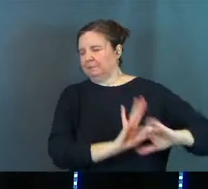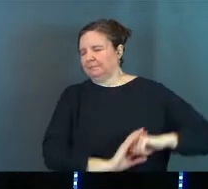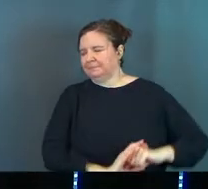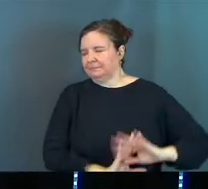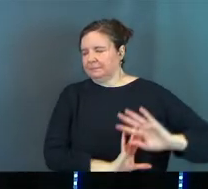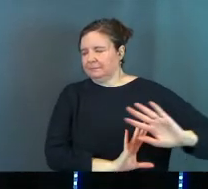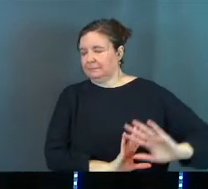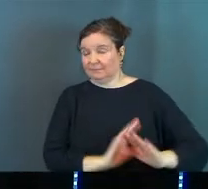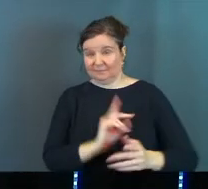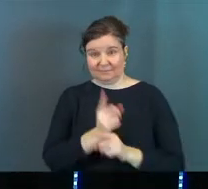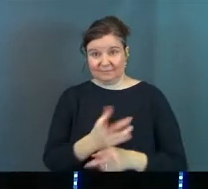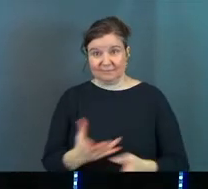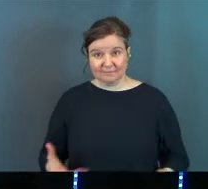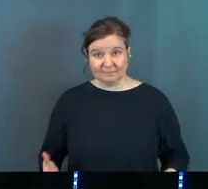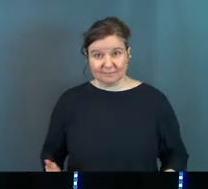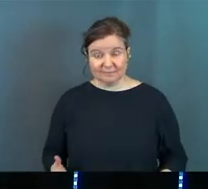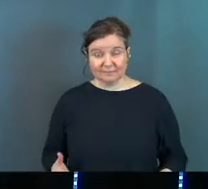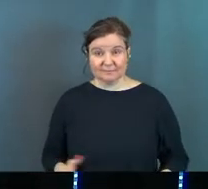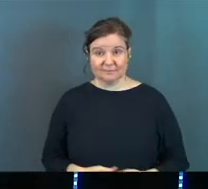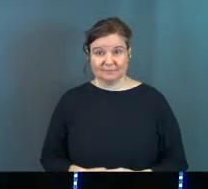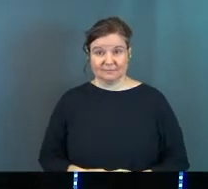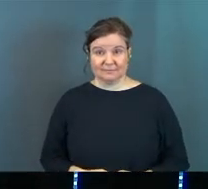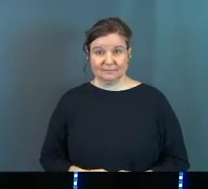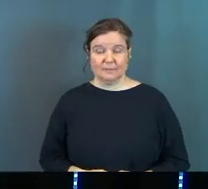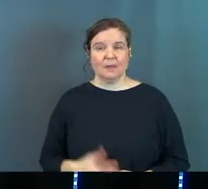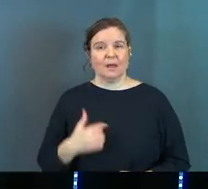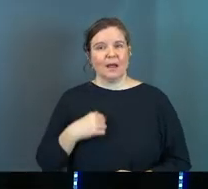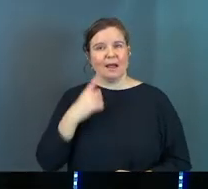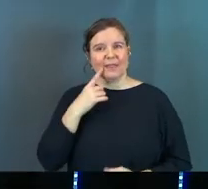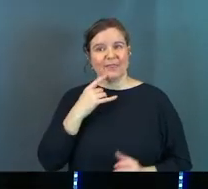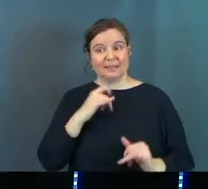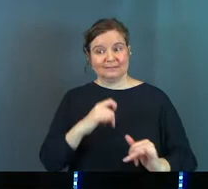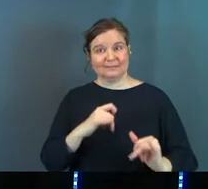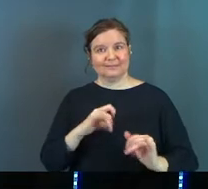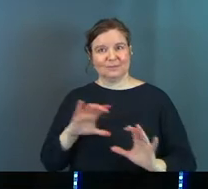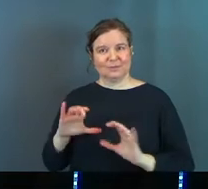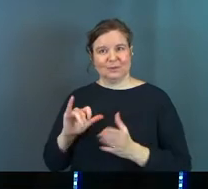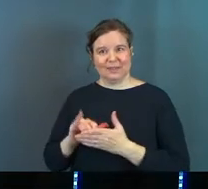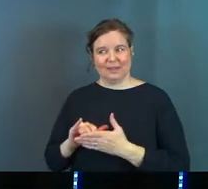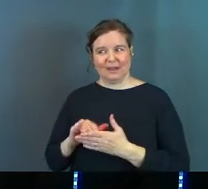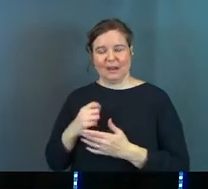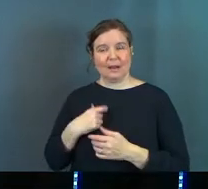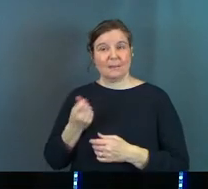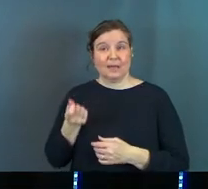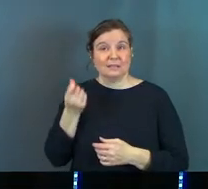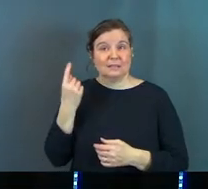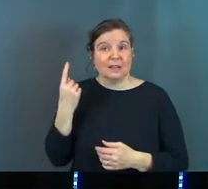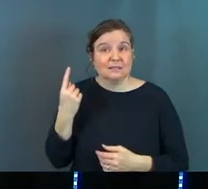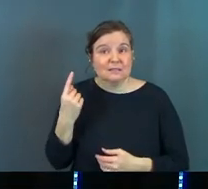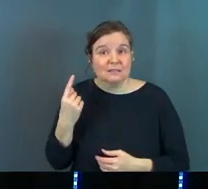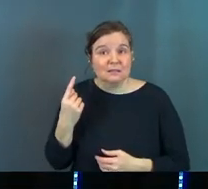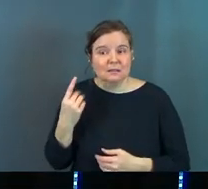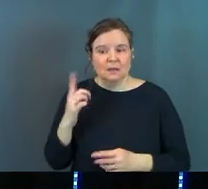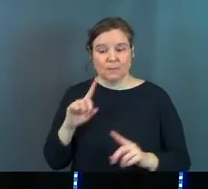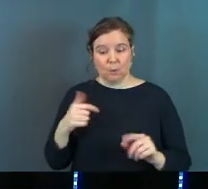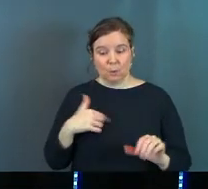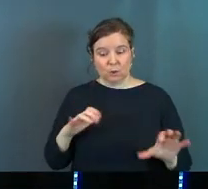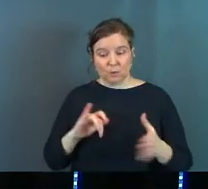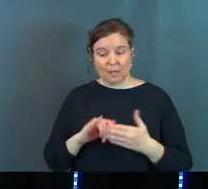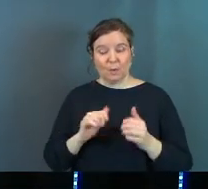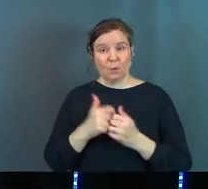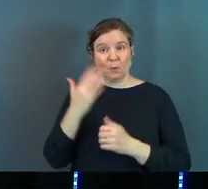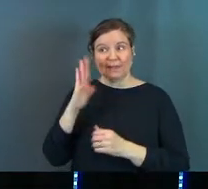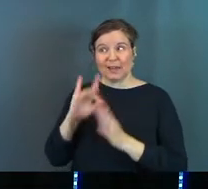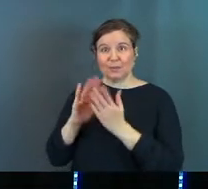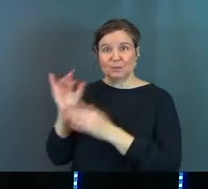Amen. Right? And I think we can do that, and it makes total sense. But we can do that